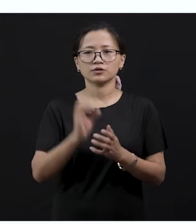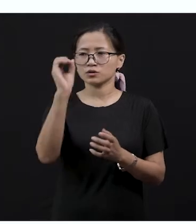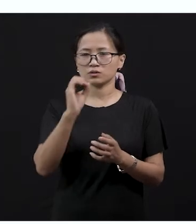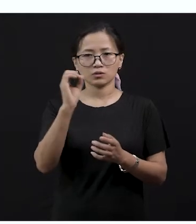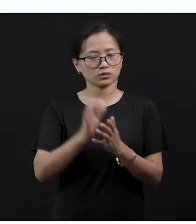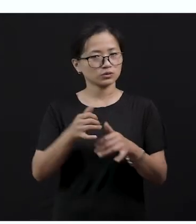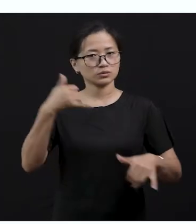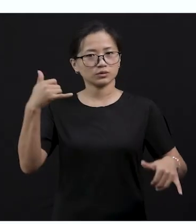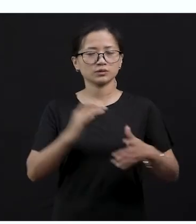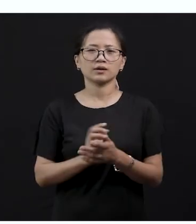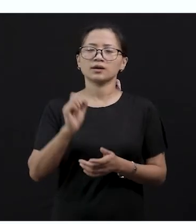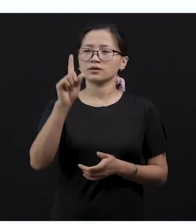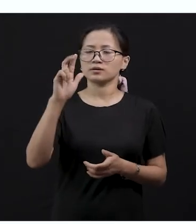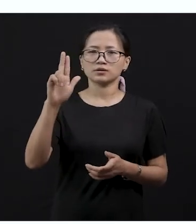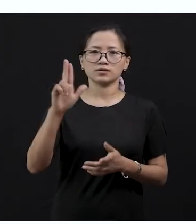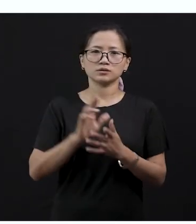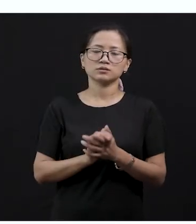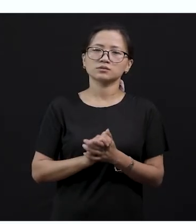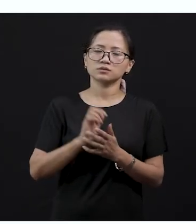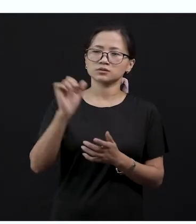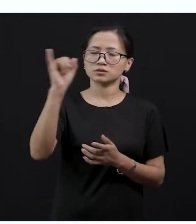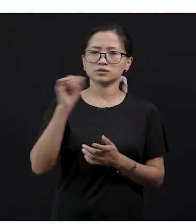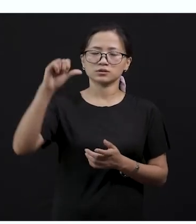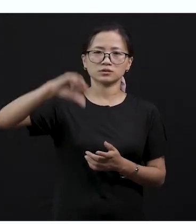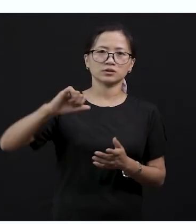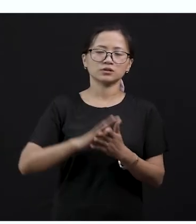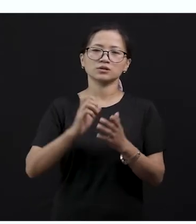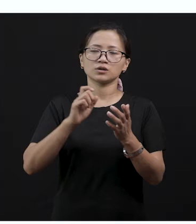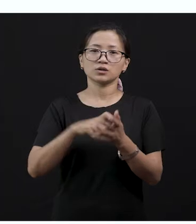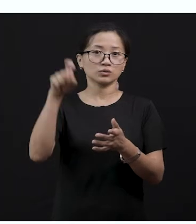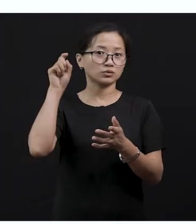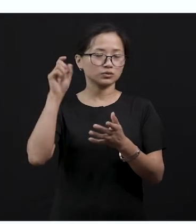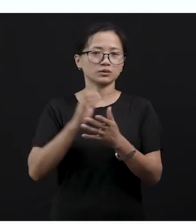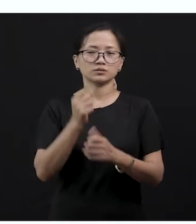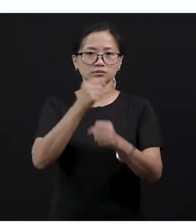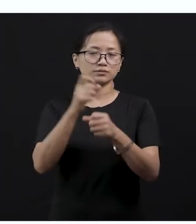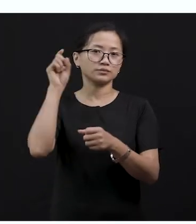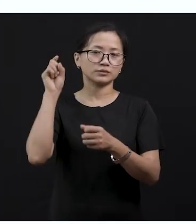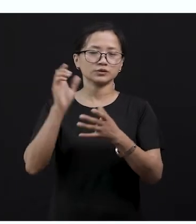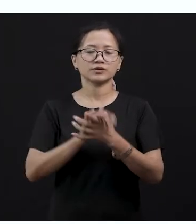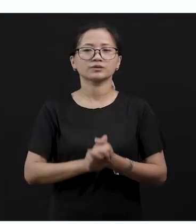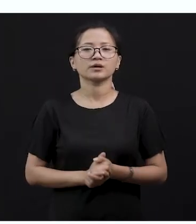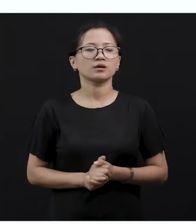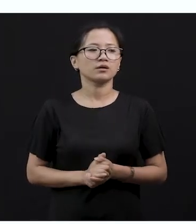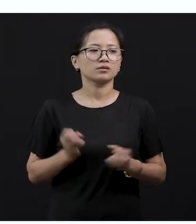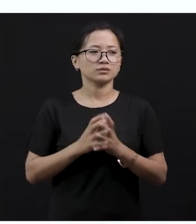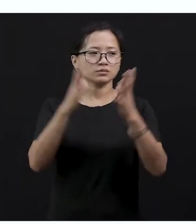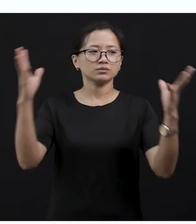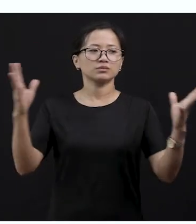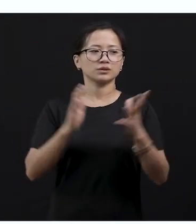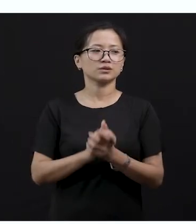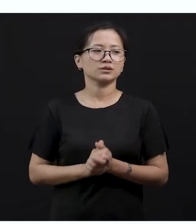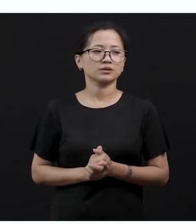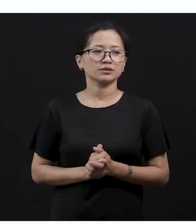October 1869 in Gujarat, and his works are too many, but here they have